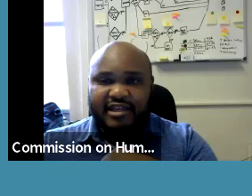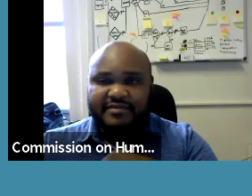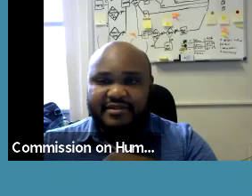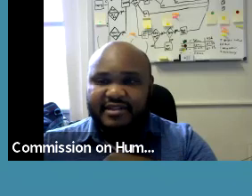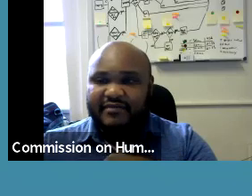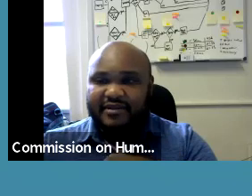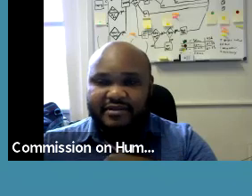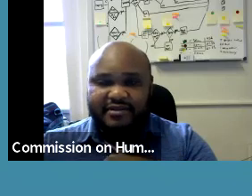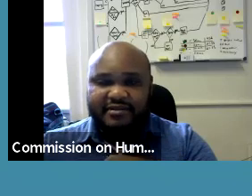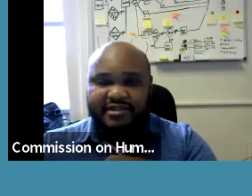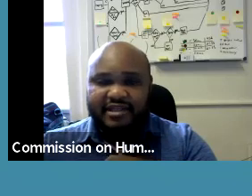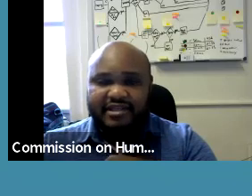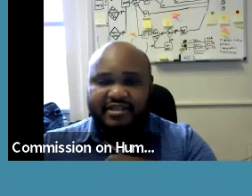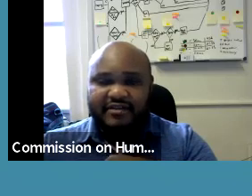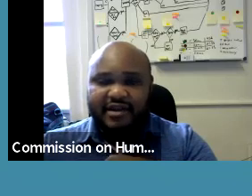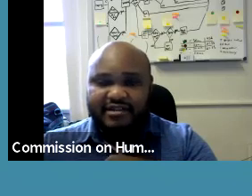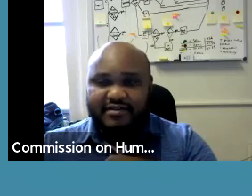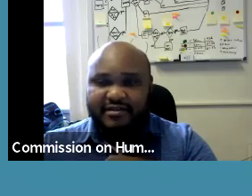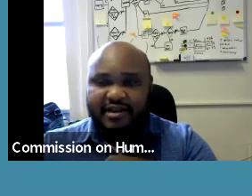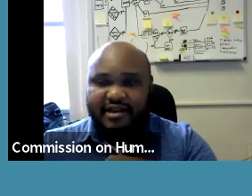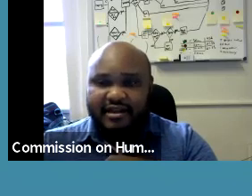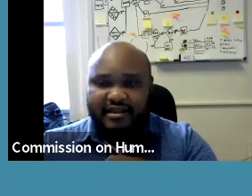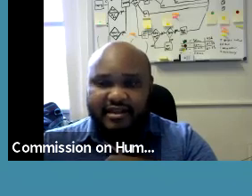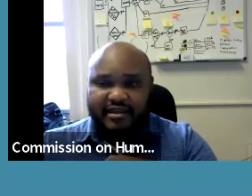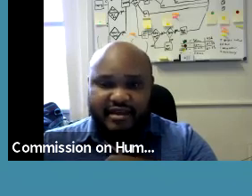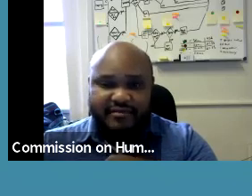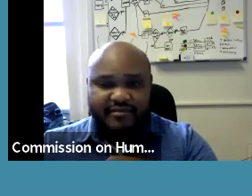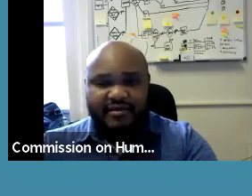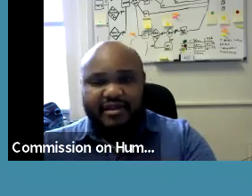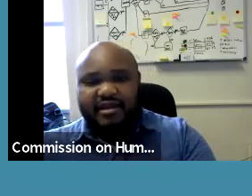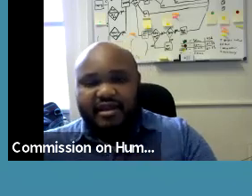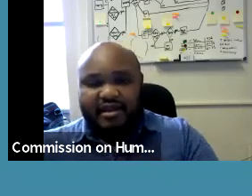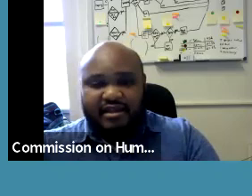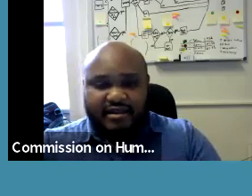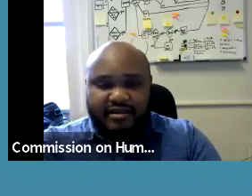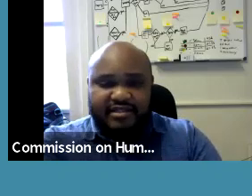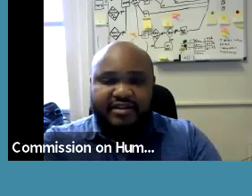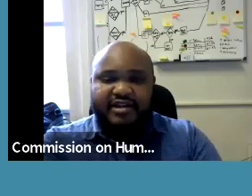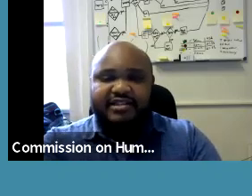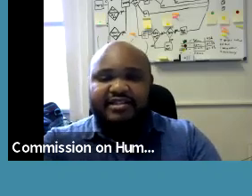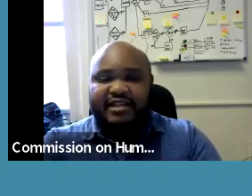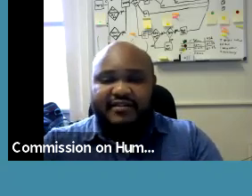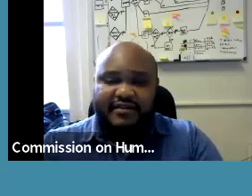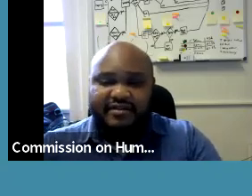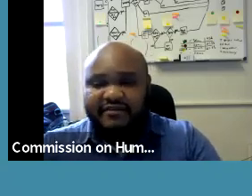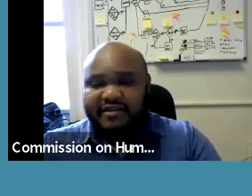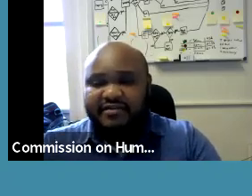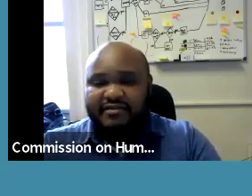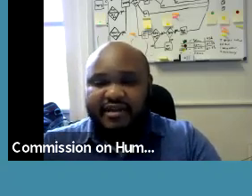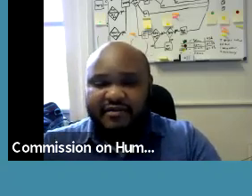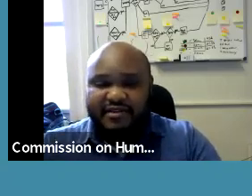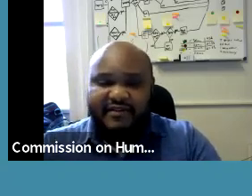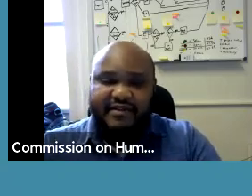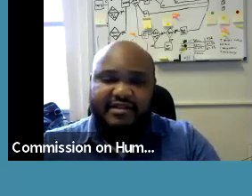The next person that I want to introduce is Sarah Rosso, they, them. Sarah is the executive director of the